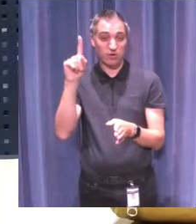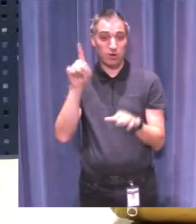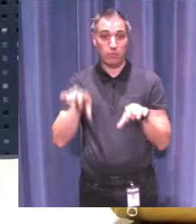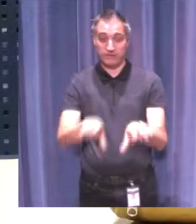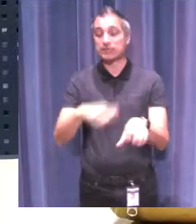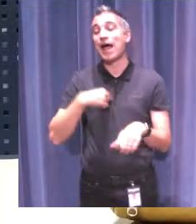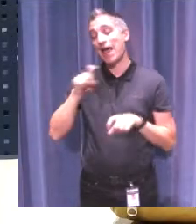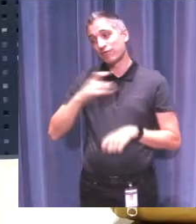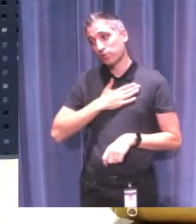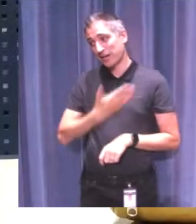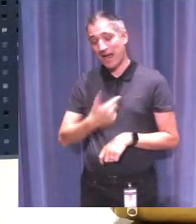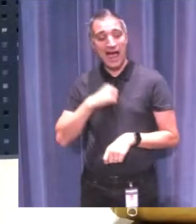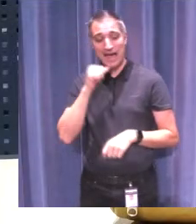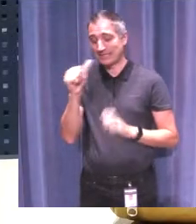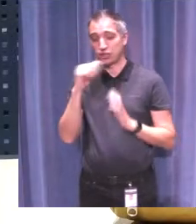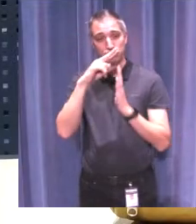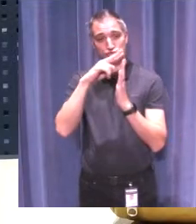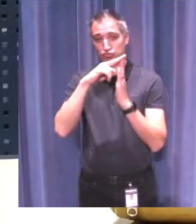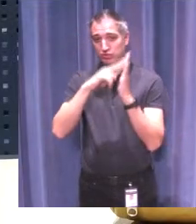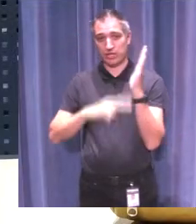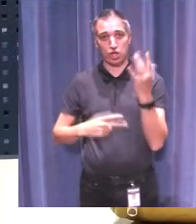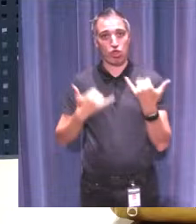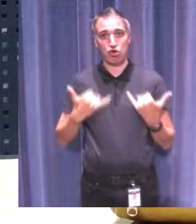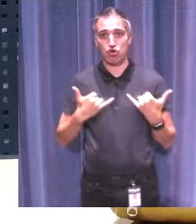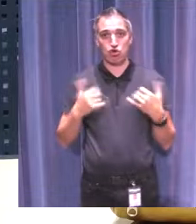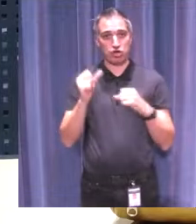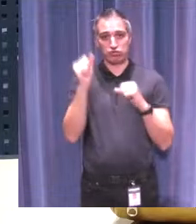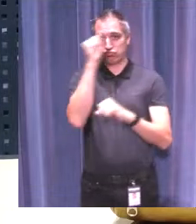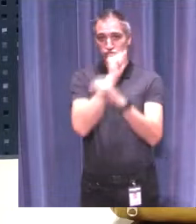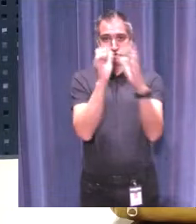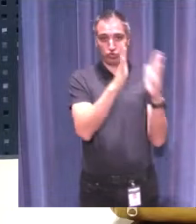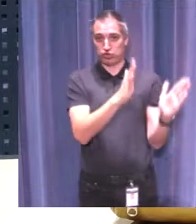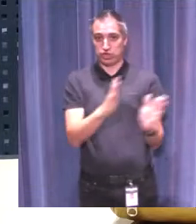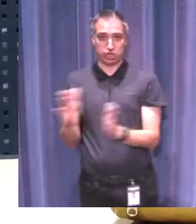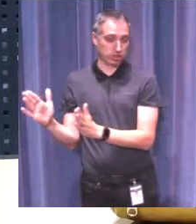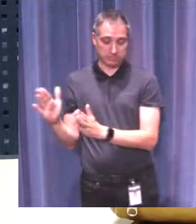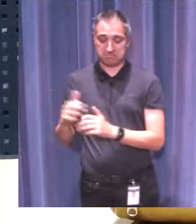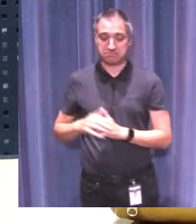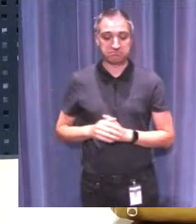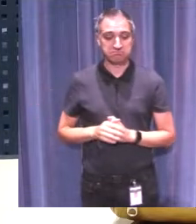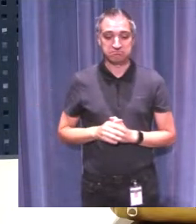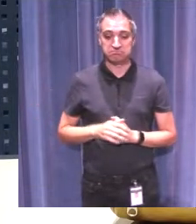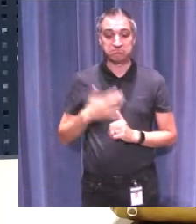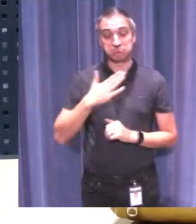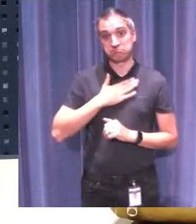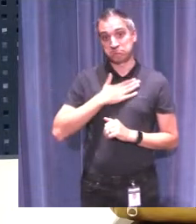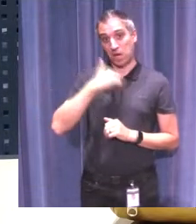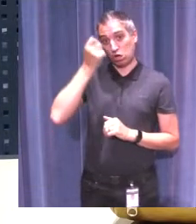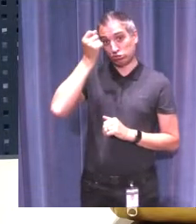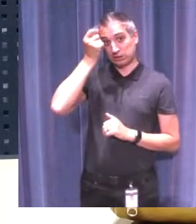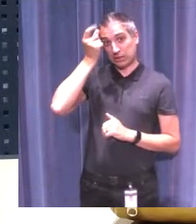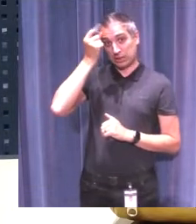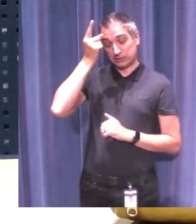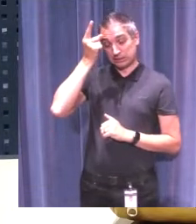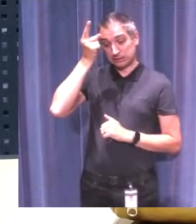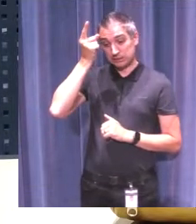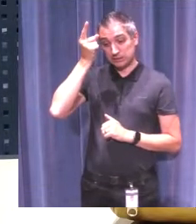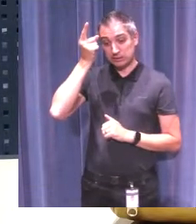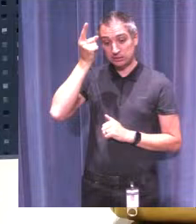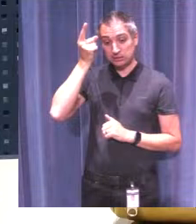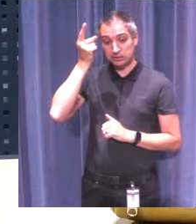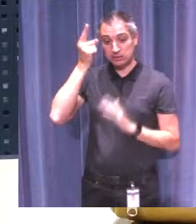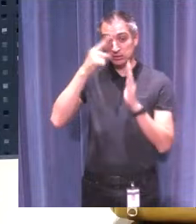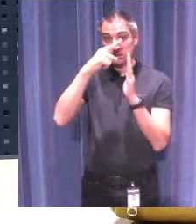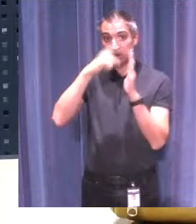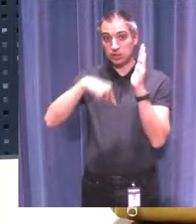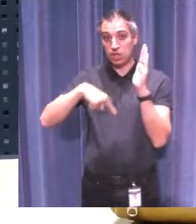read the current strategic plan. I was under the impression that it was going